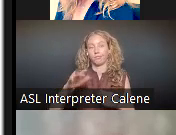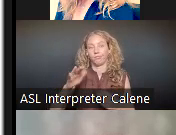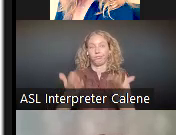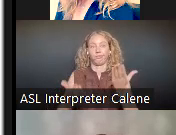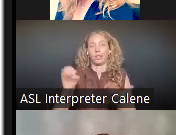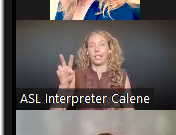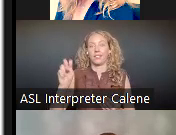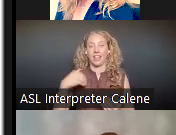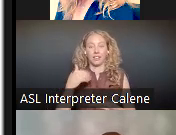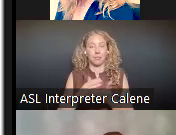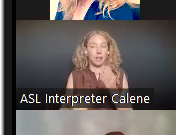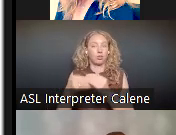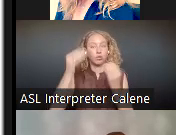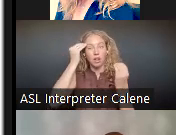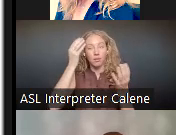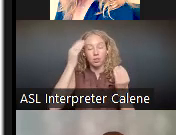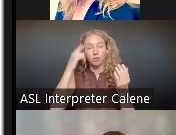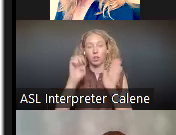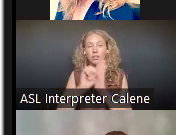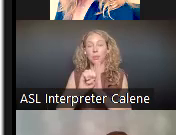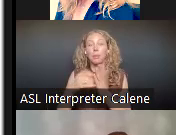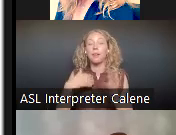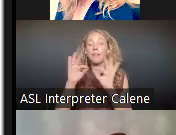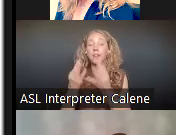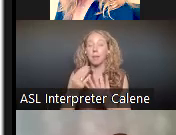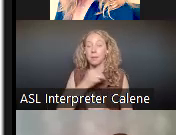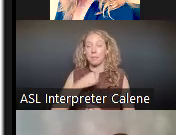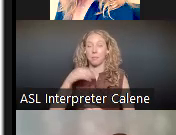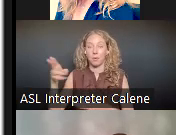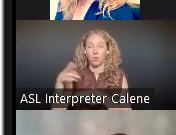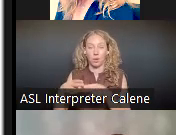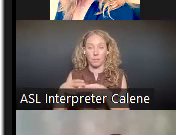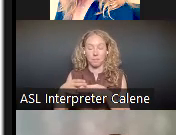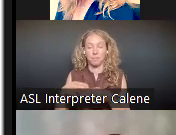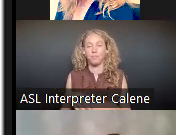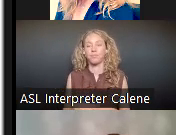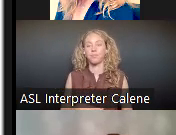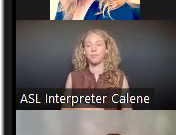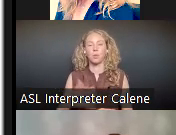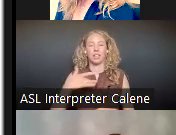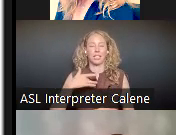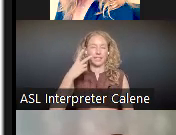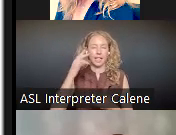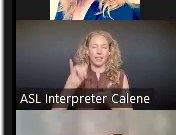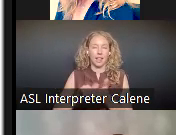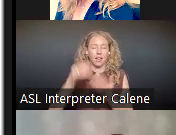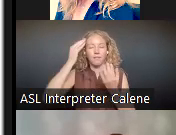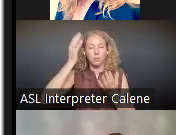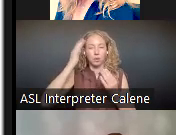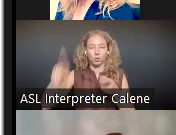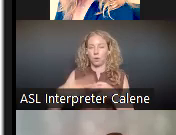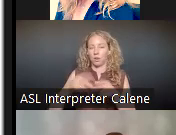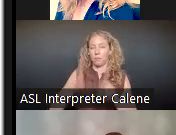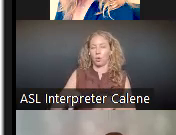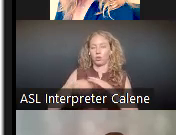have additional information like a family member, right? This is usually, we usually see that information when the person